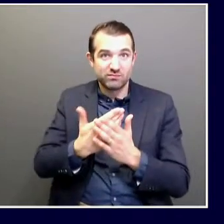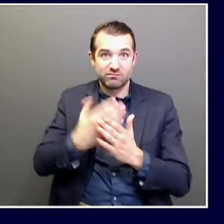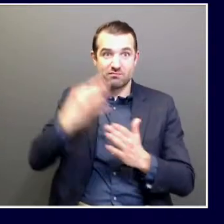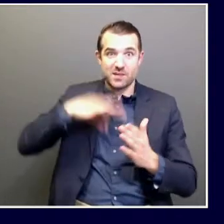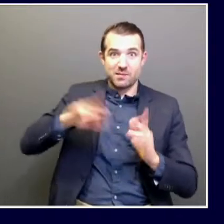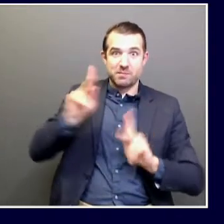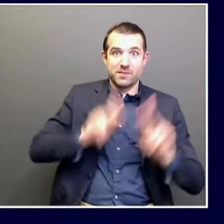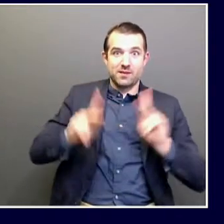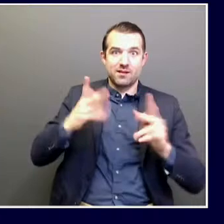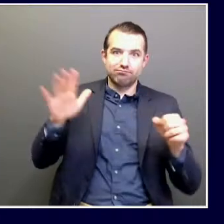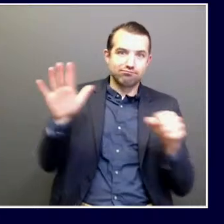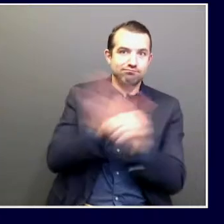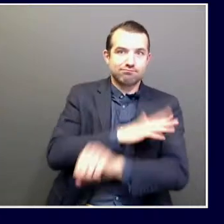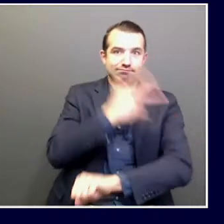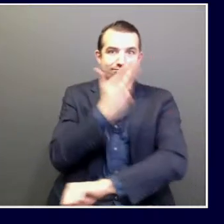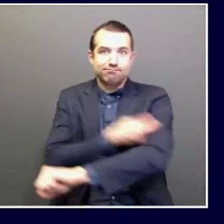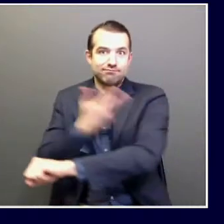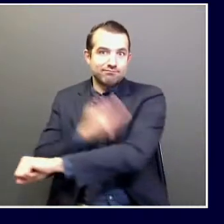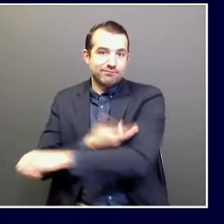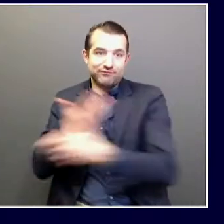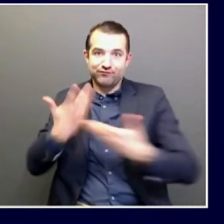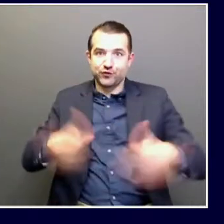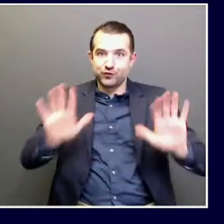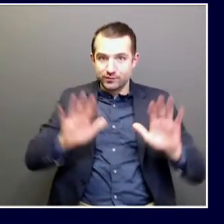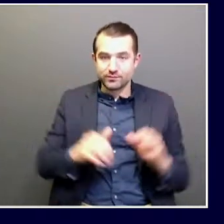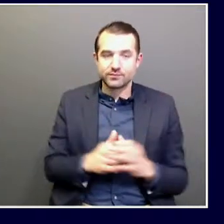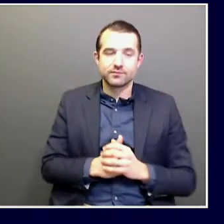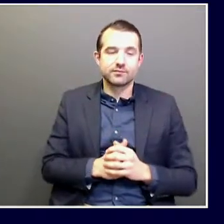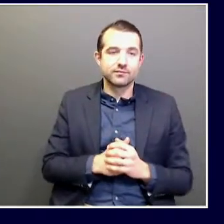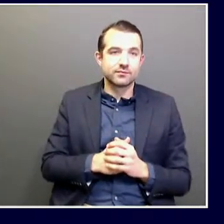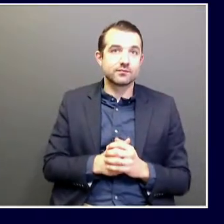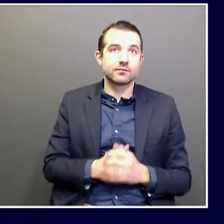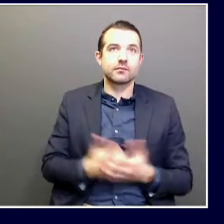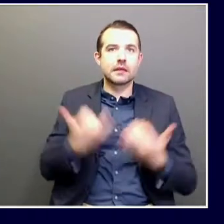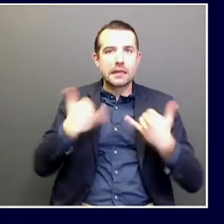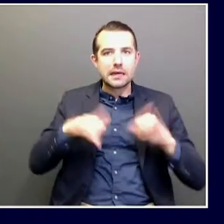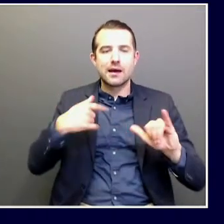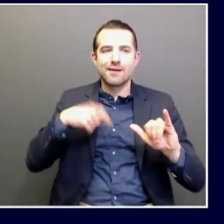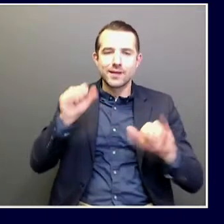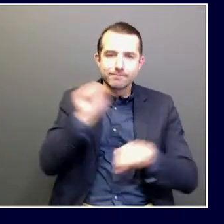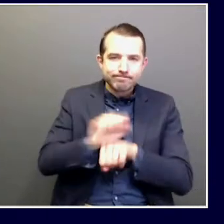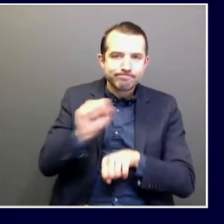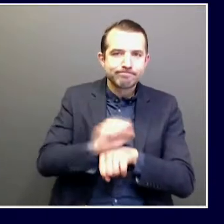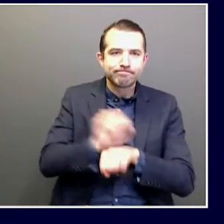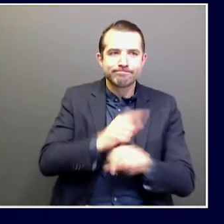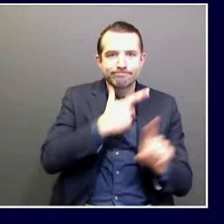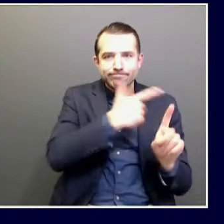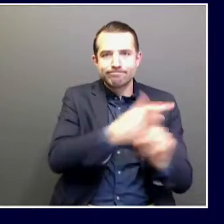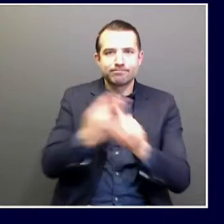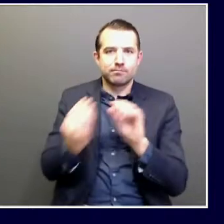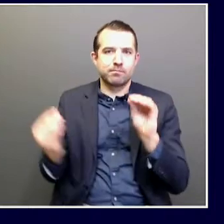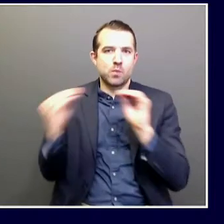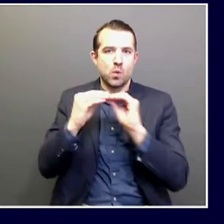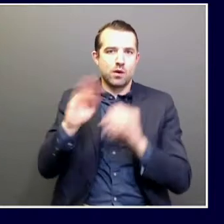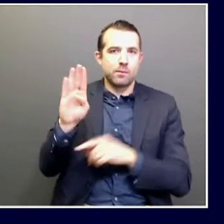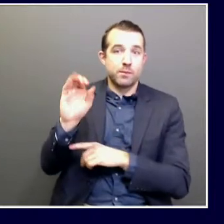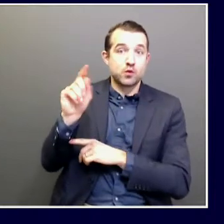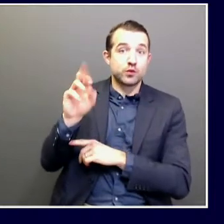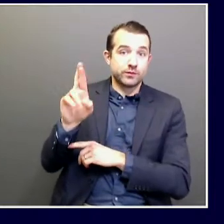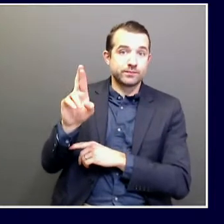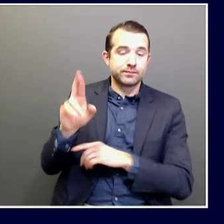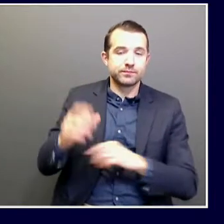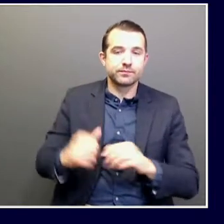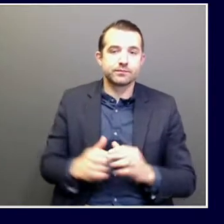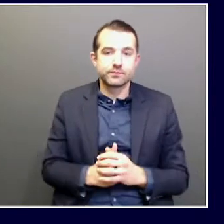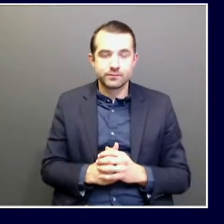we've got more work to do, particularly on boosters. As of this morning, just a hair under 40% of